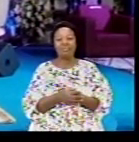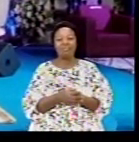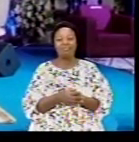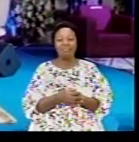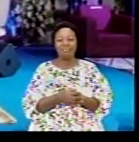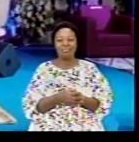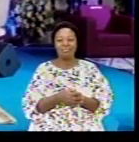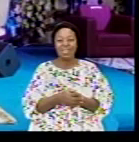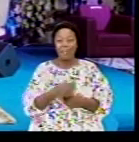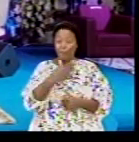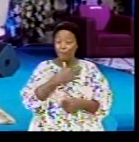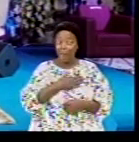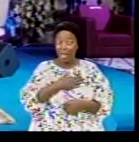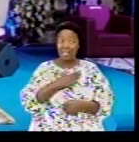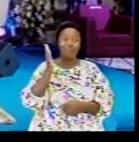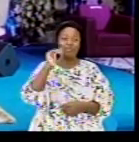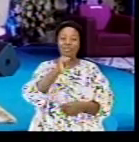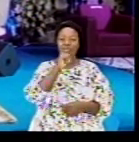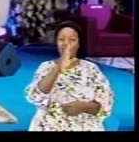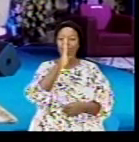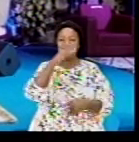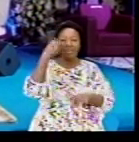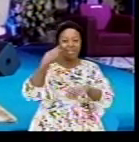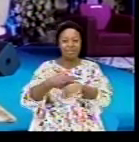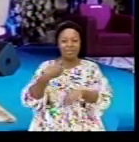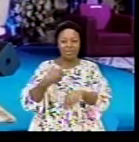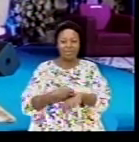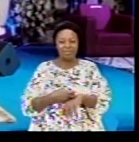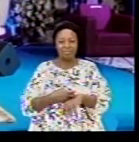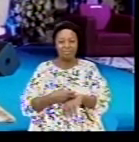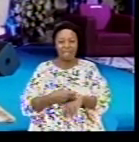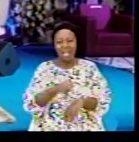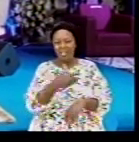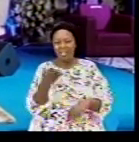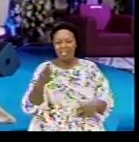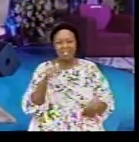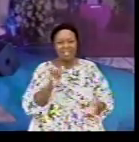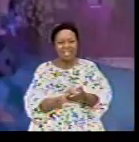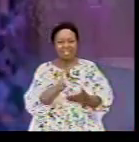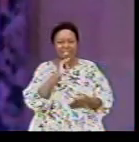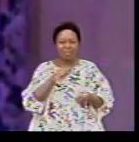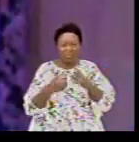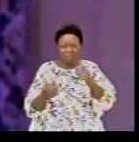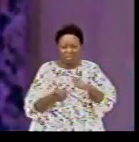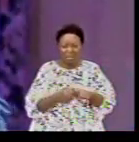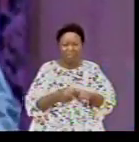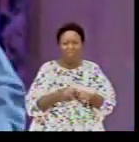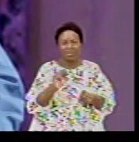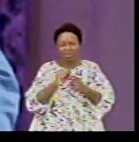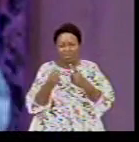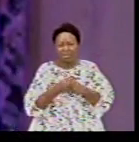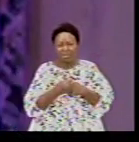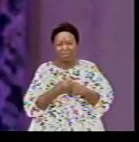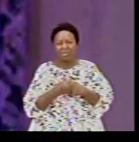Mine will not be difficult. Whatever the situation, whatever your condition,